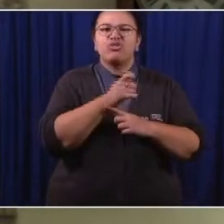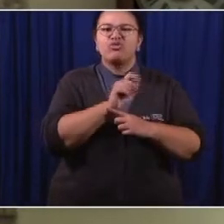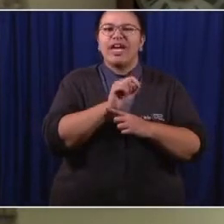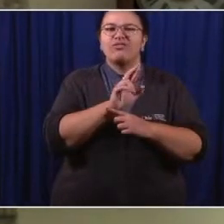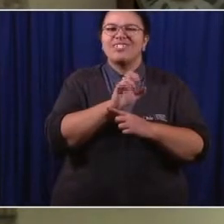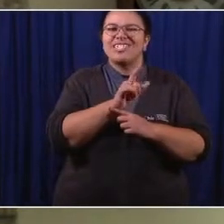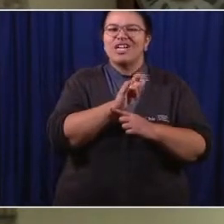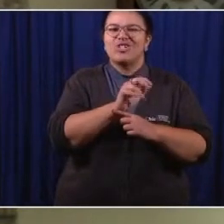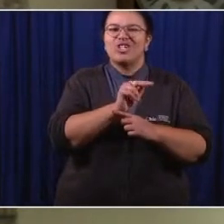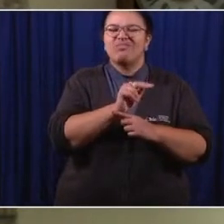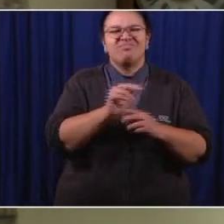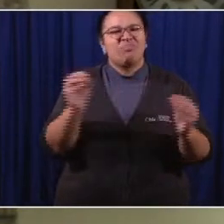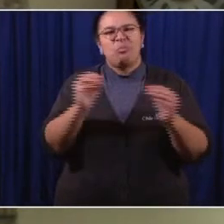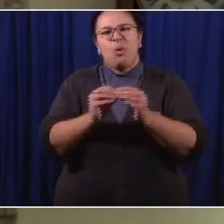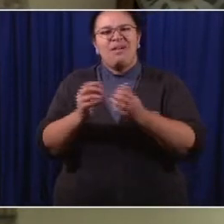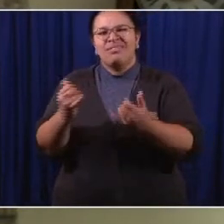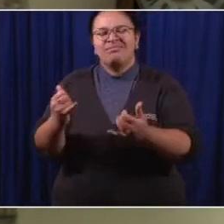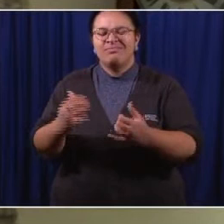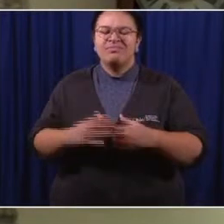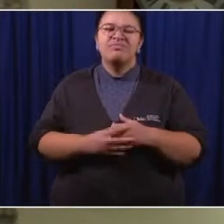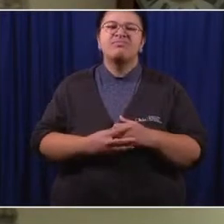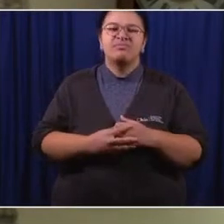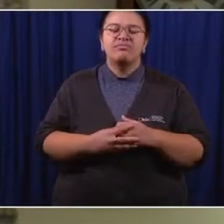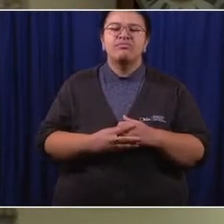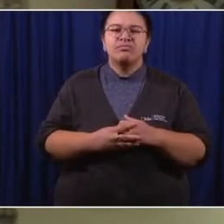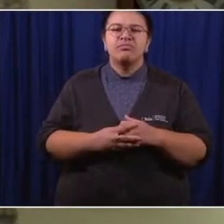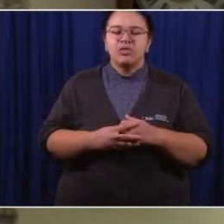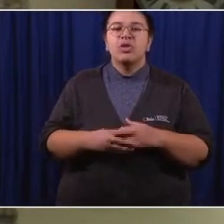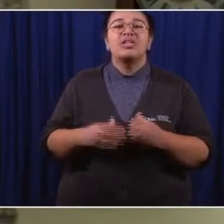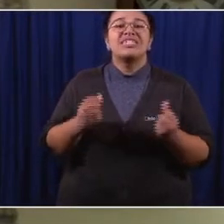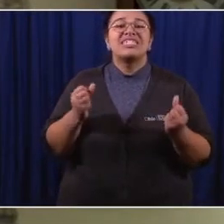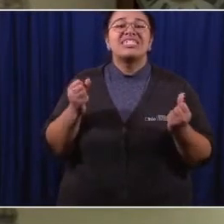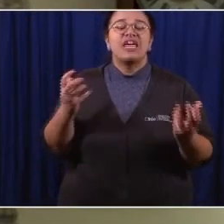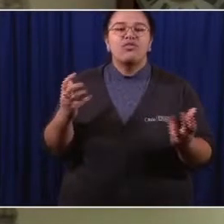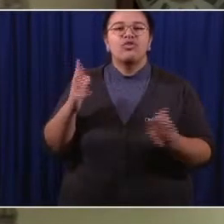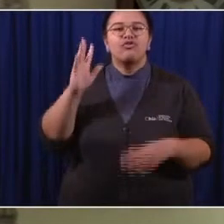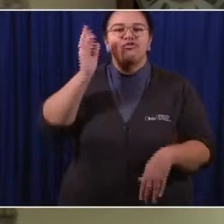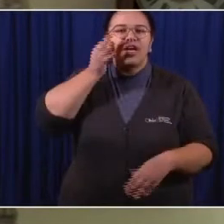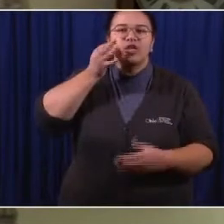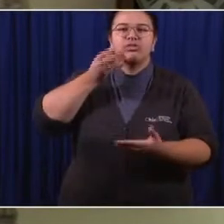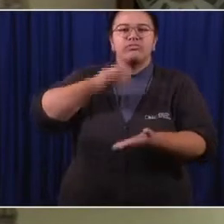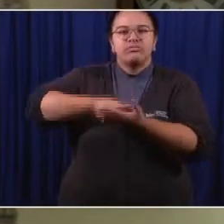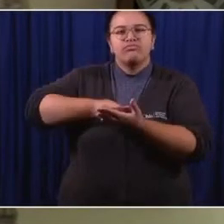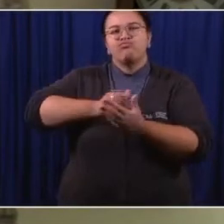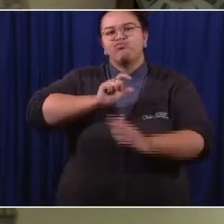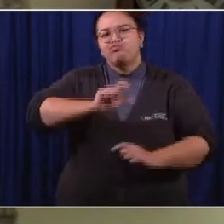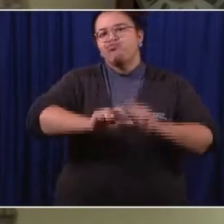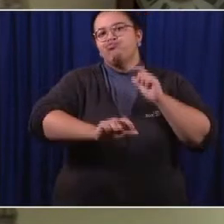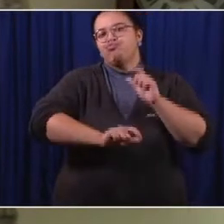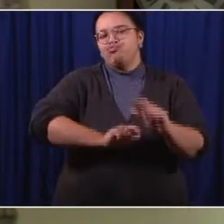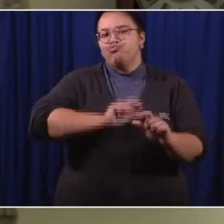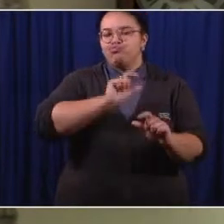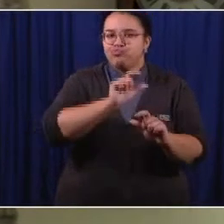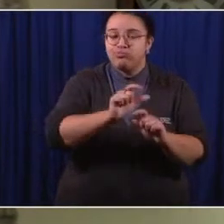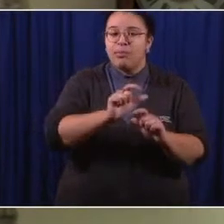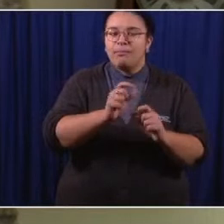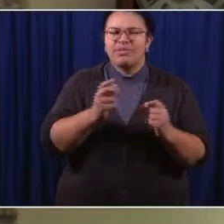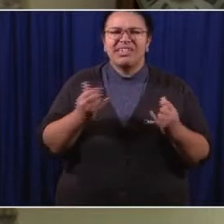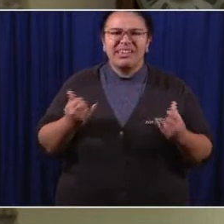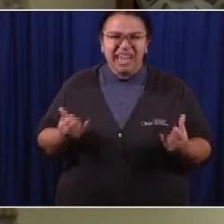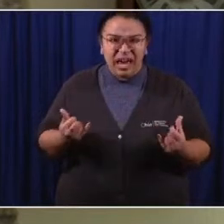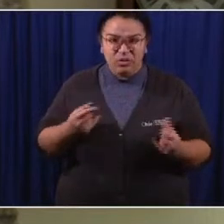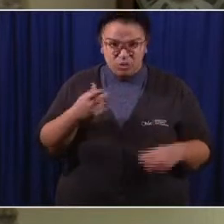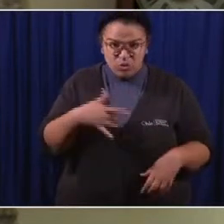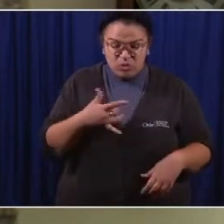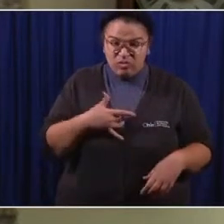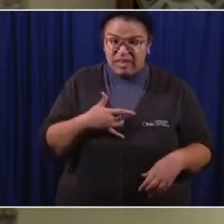the pandemic and after several federal stimulus infusions, where do you stand on the need for even more federal